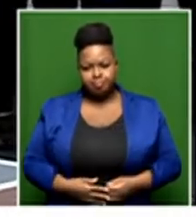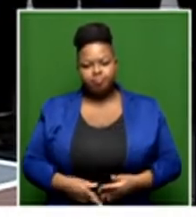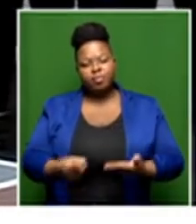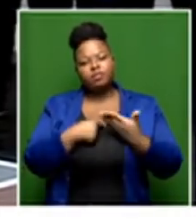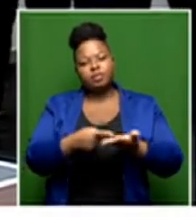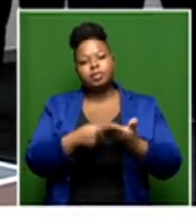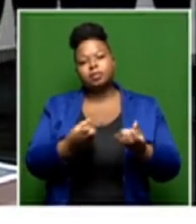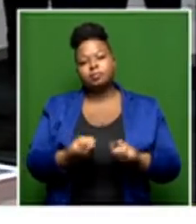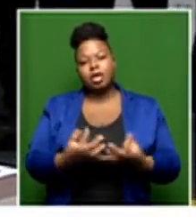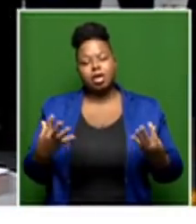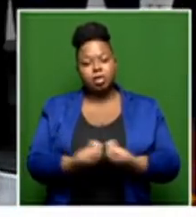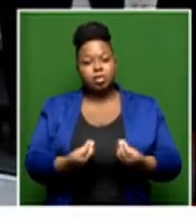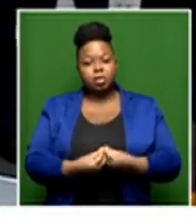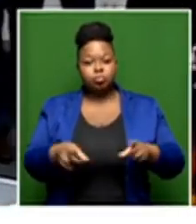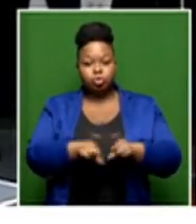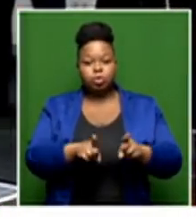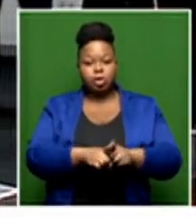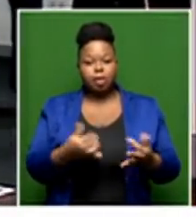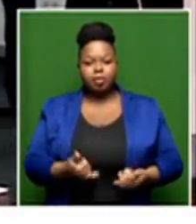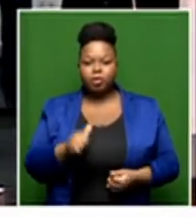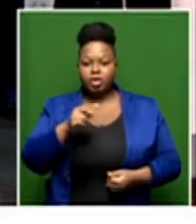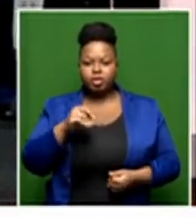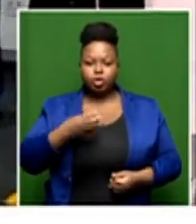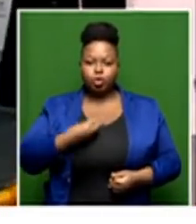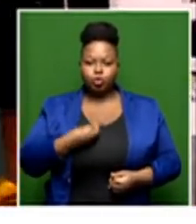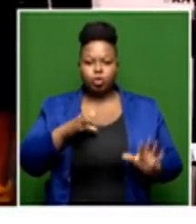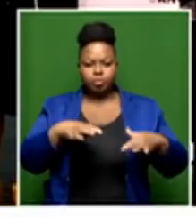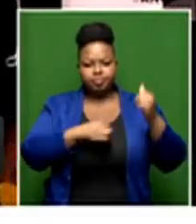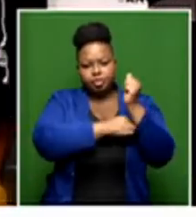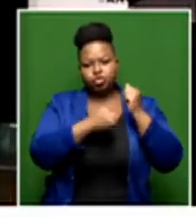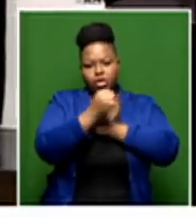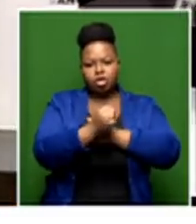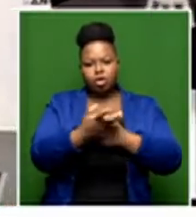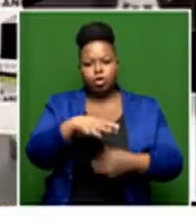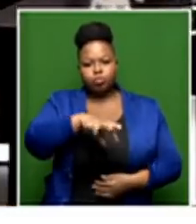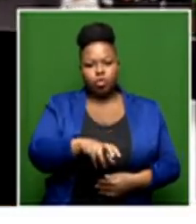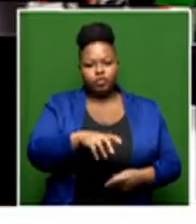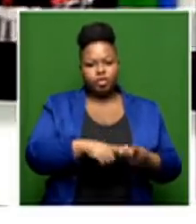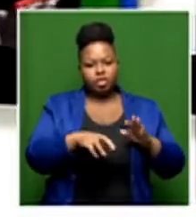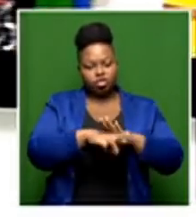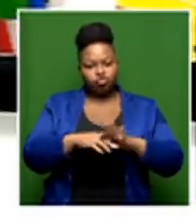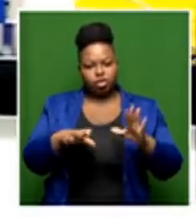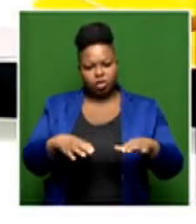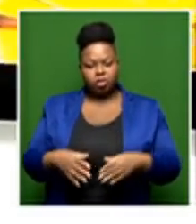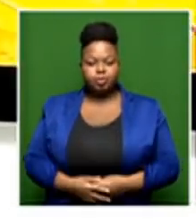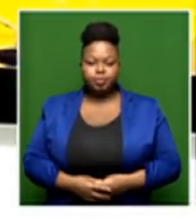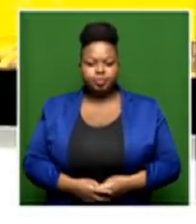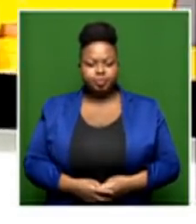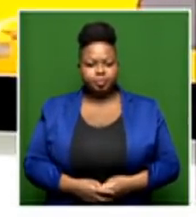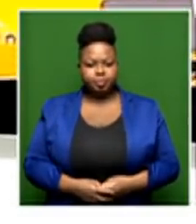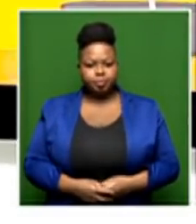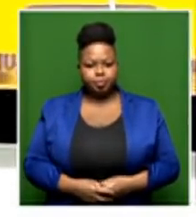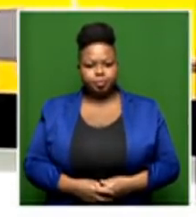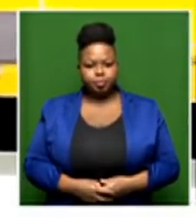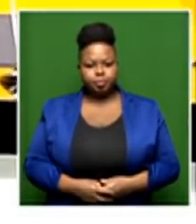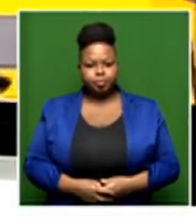at the weekend-long meeting, including the disbandment of ANC Youth League structures in provinces and regions. Natasha Piri,